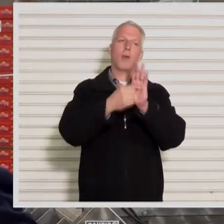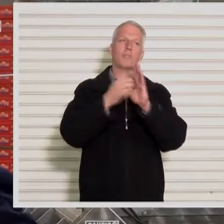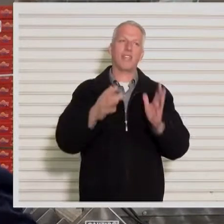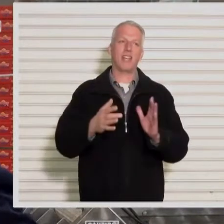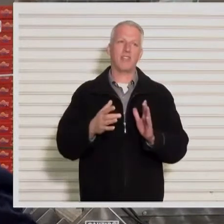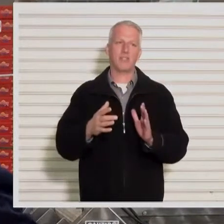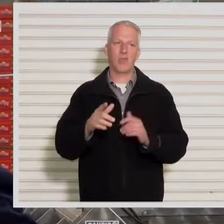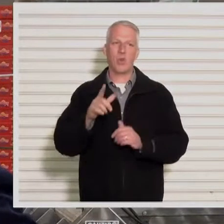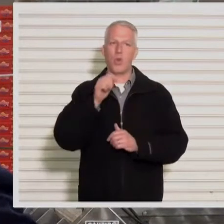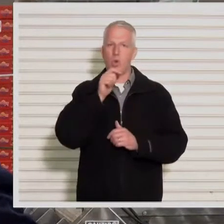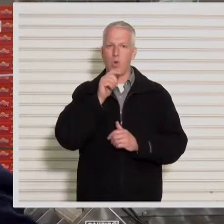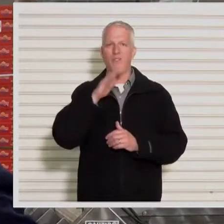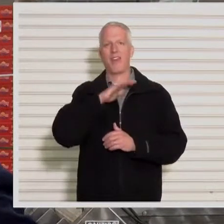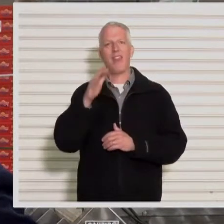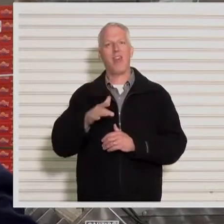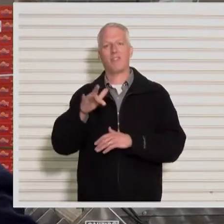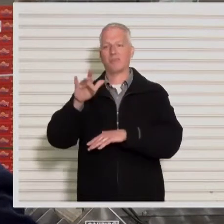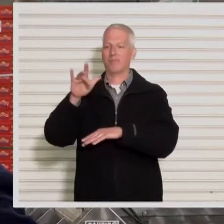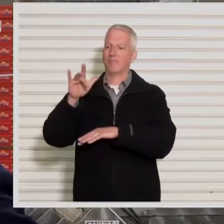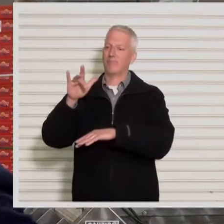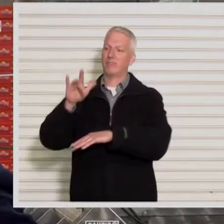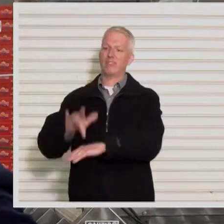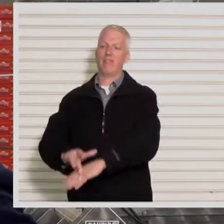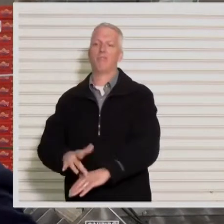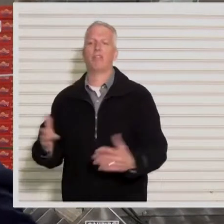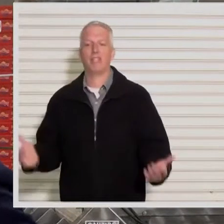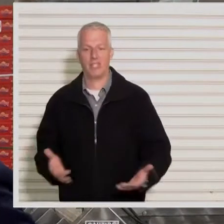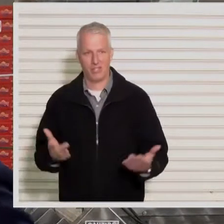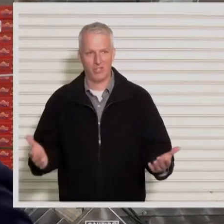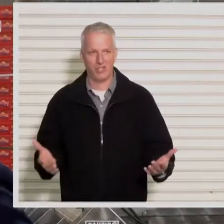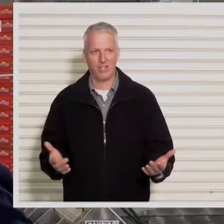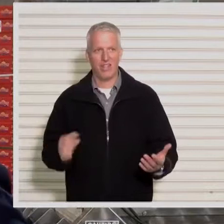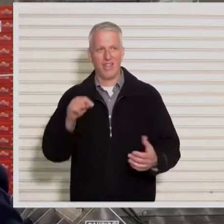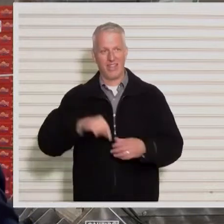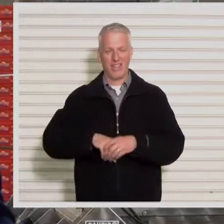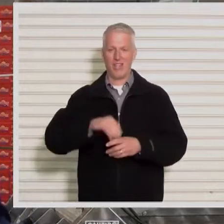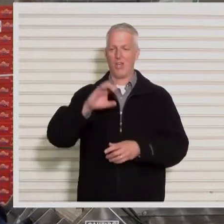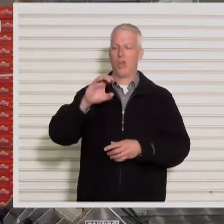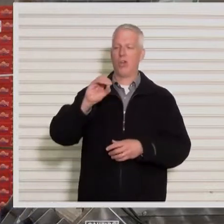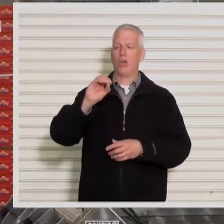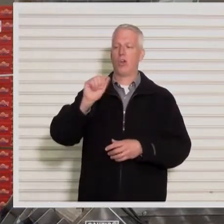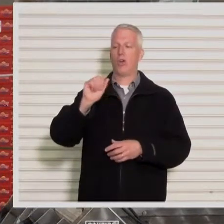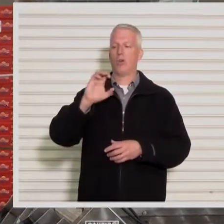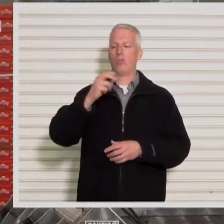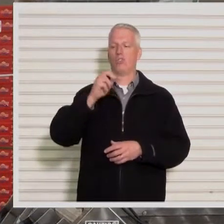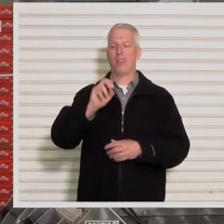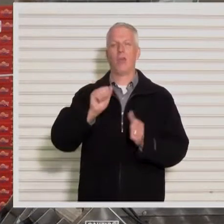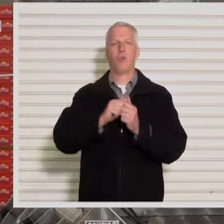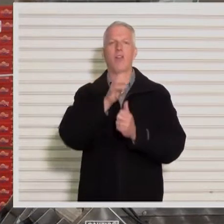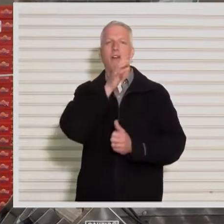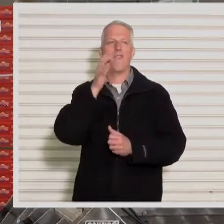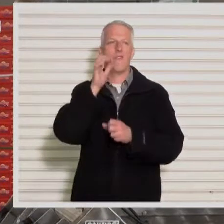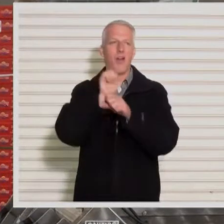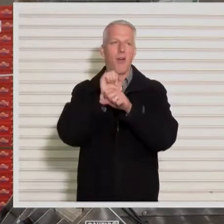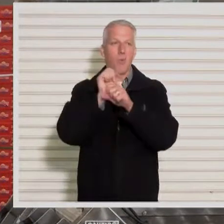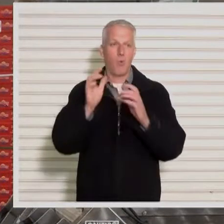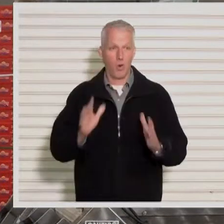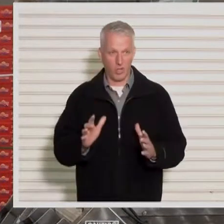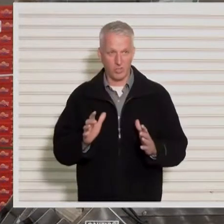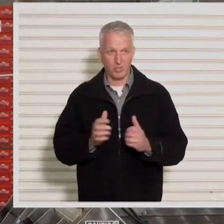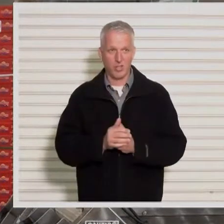have never stepped foot here in Coachella with farm workers.